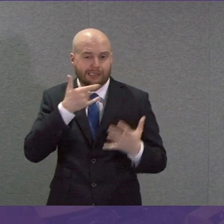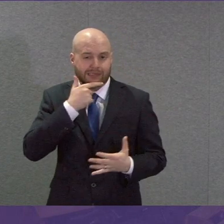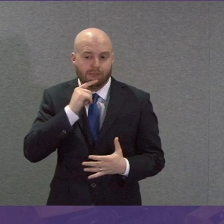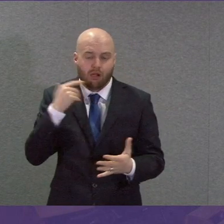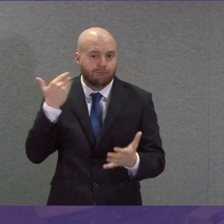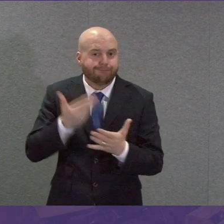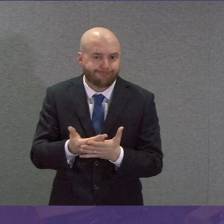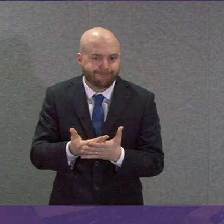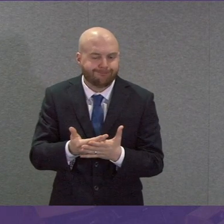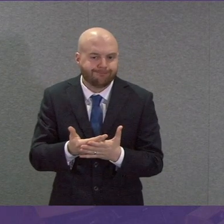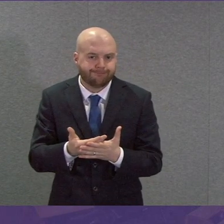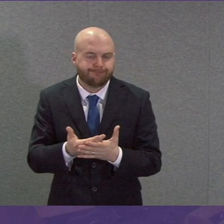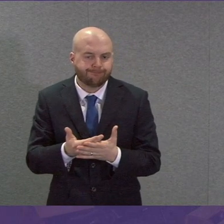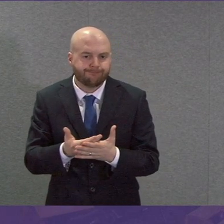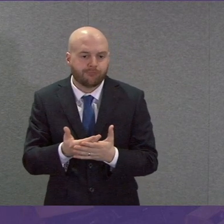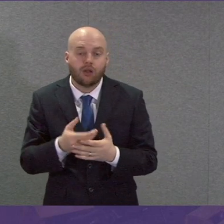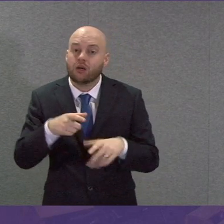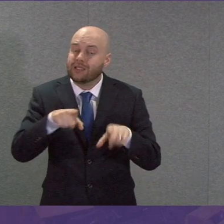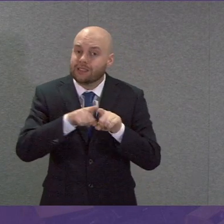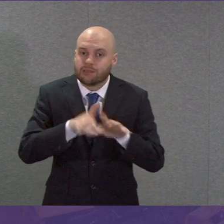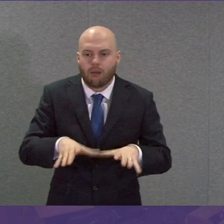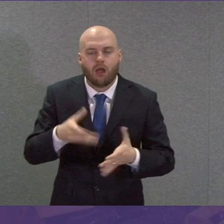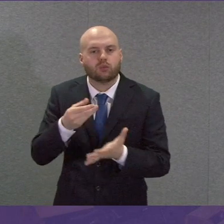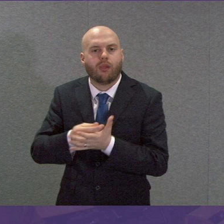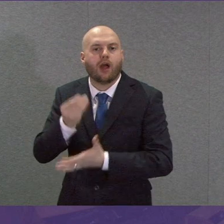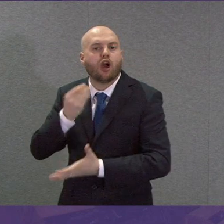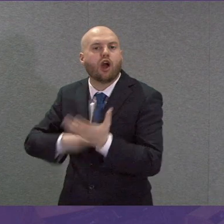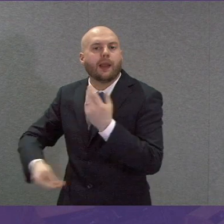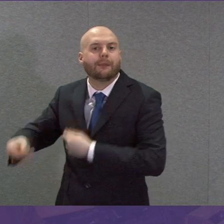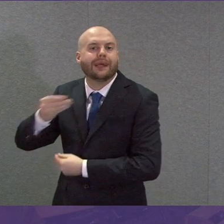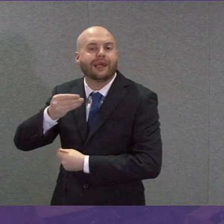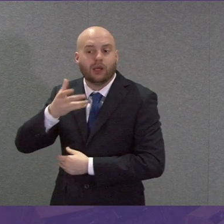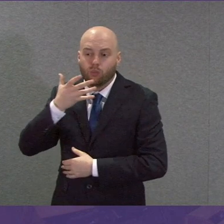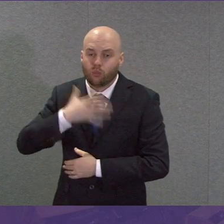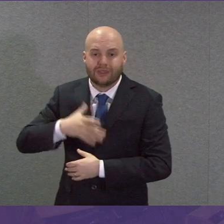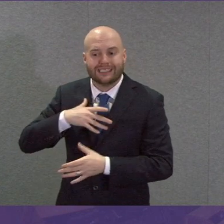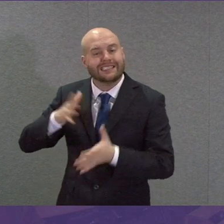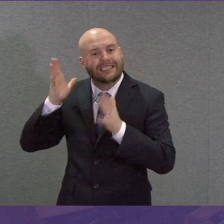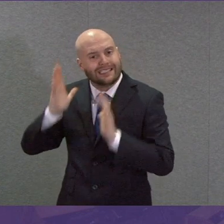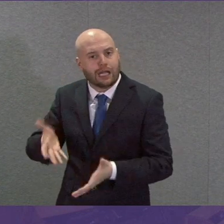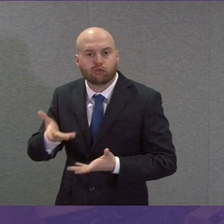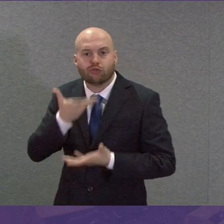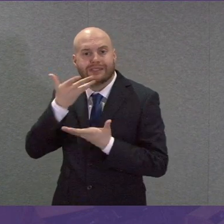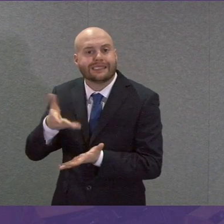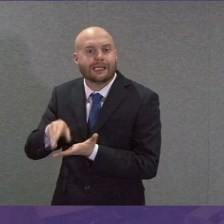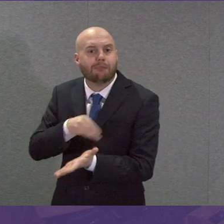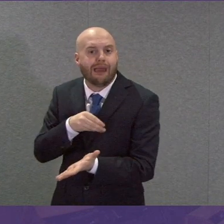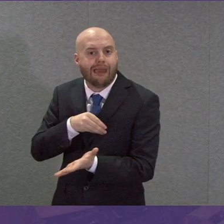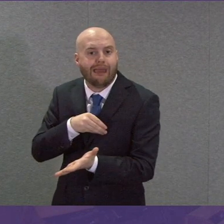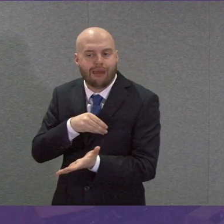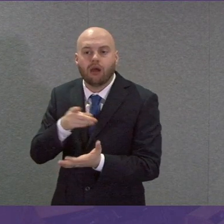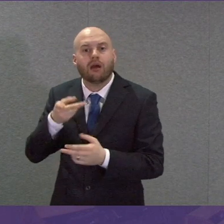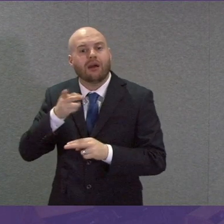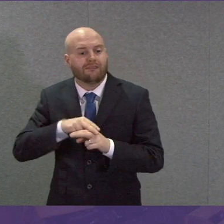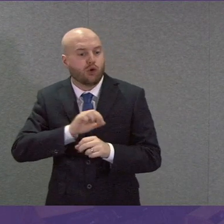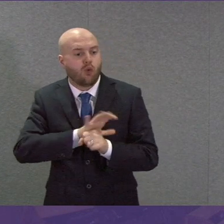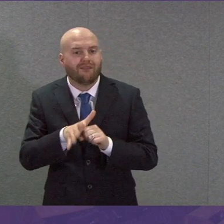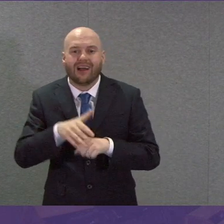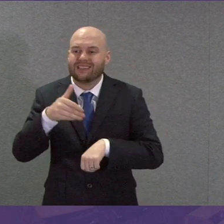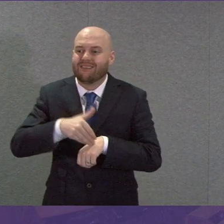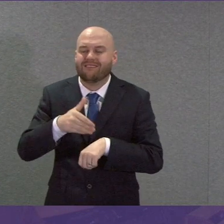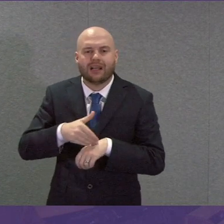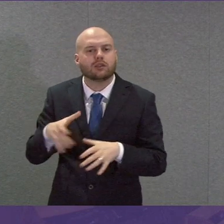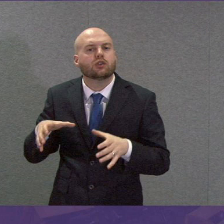the economy, including issues around statutory sick pay, which are aimed at ensuring that coronavirus impact on small businesses and individuals is